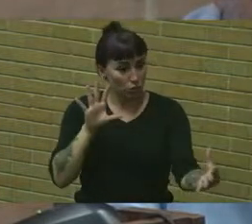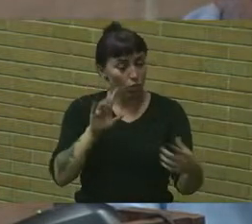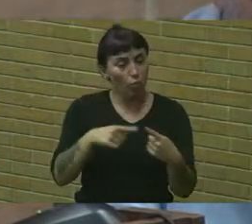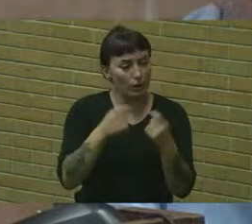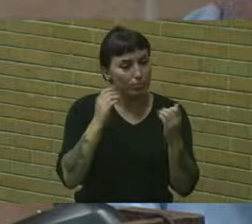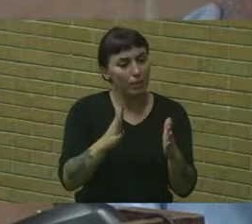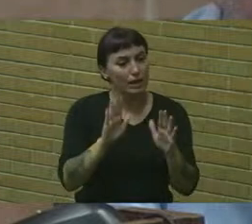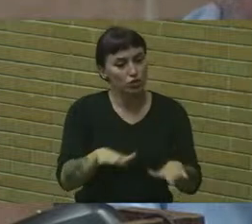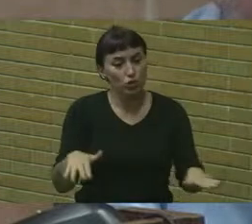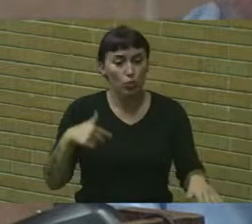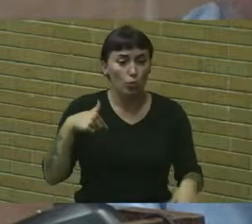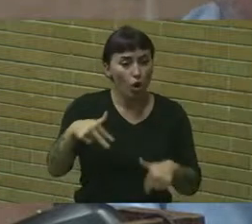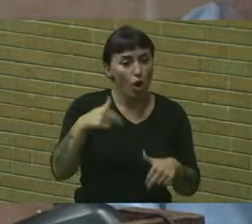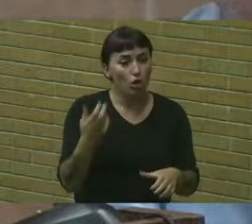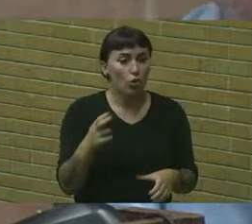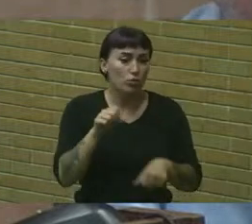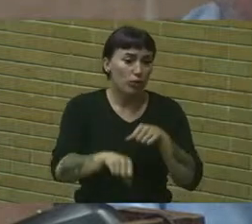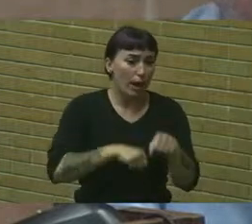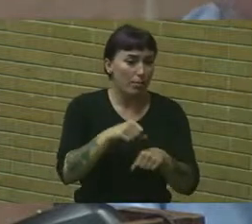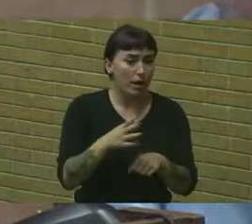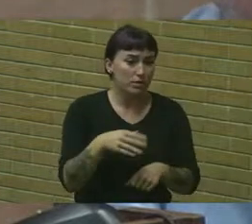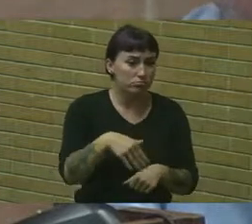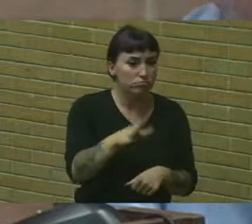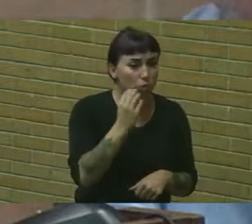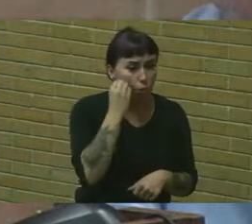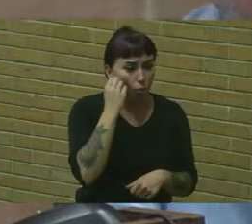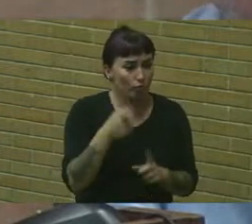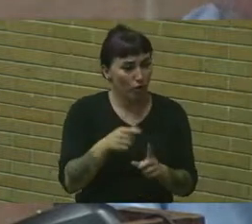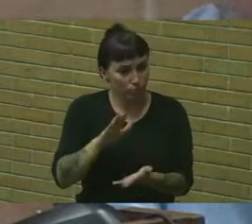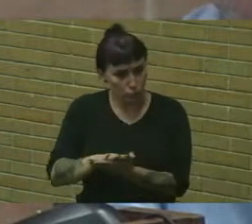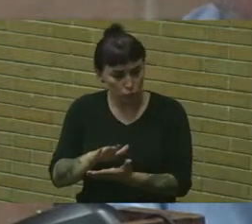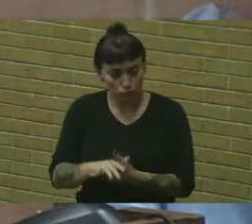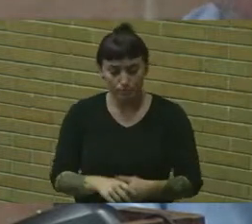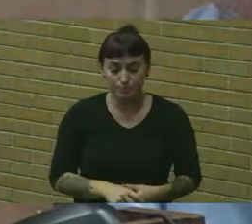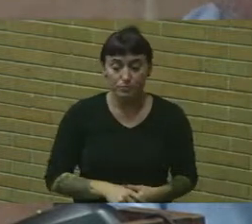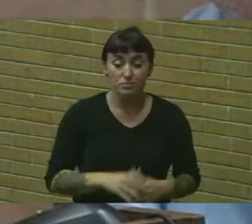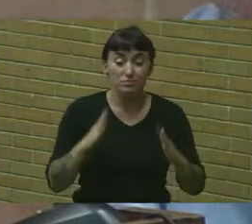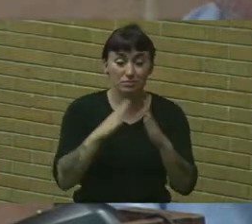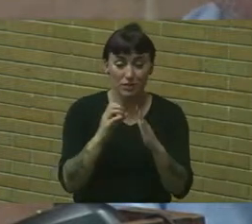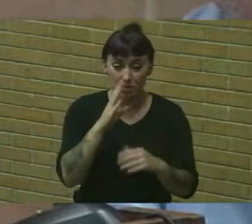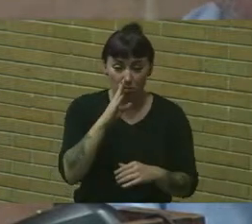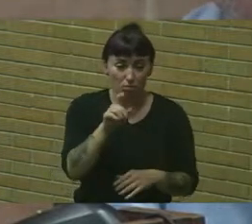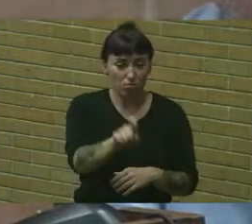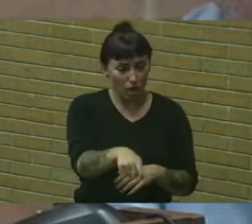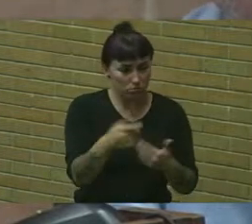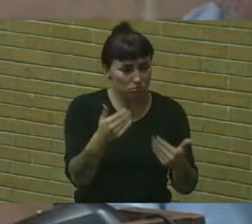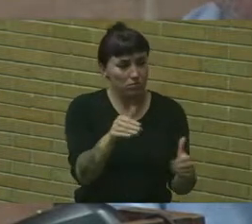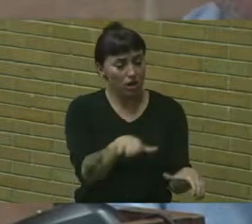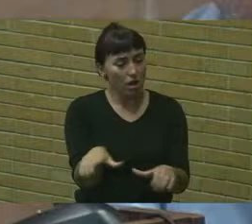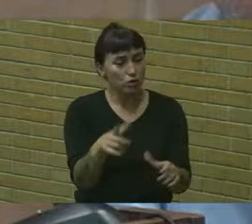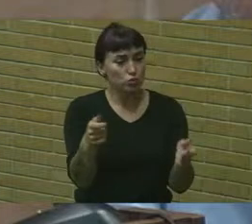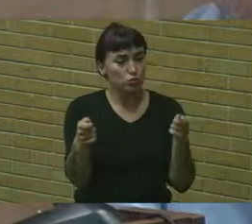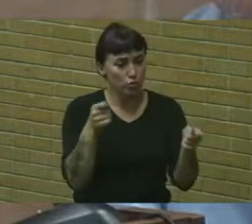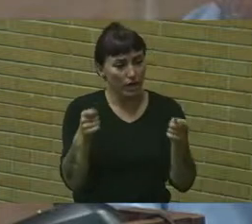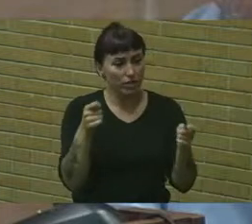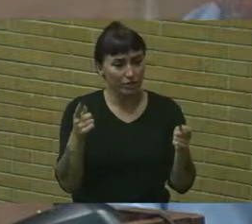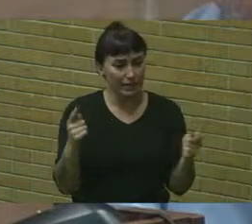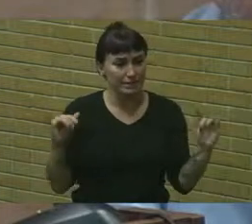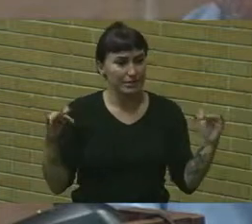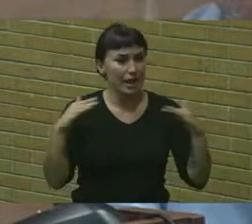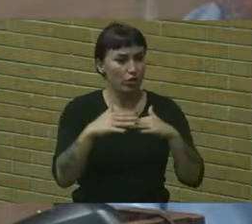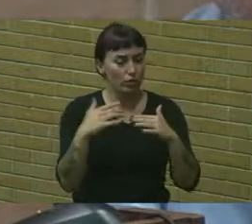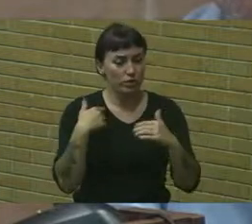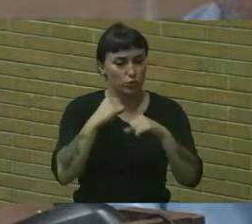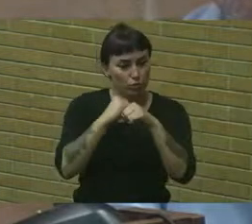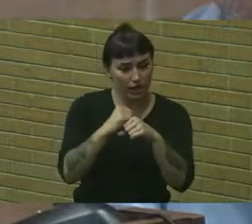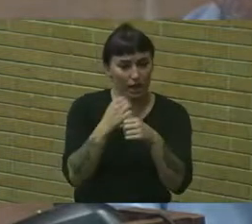many children walk or ride bikes home from school. The town of Brighton must take action to regulate these gatherings to